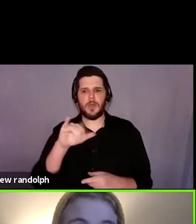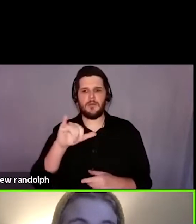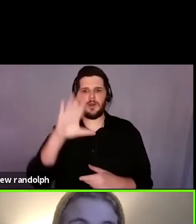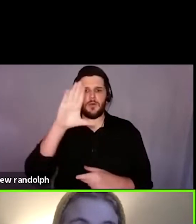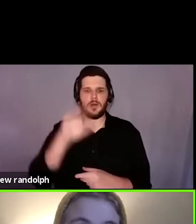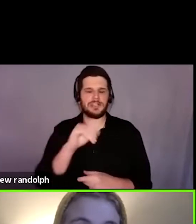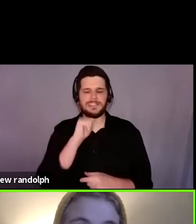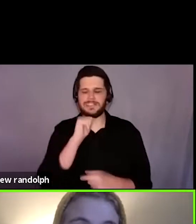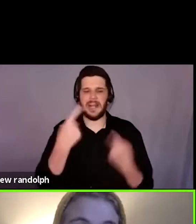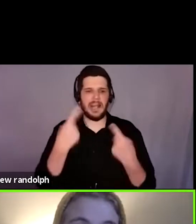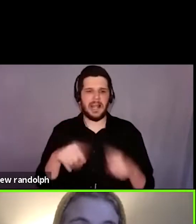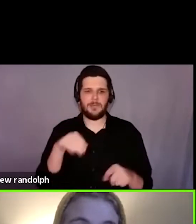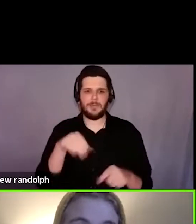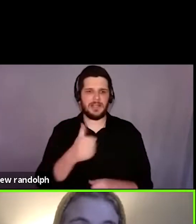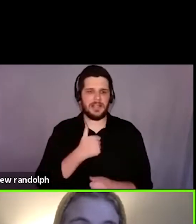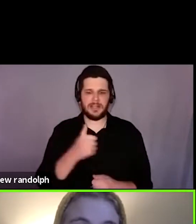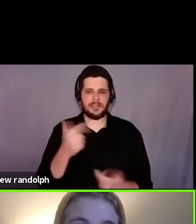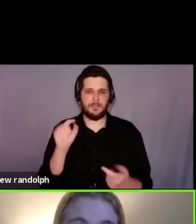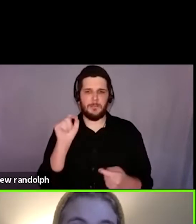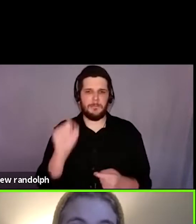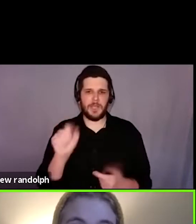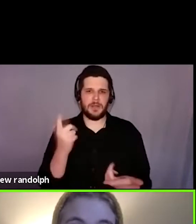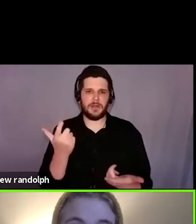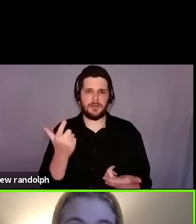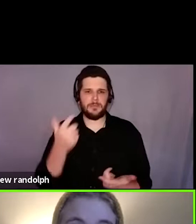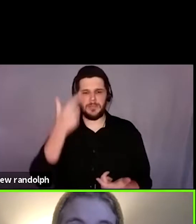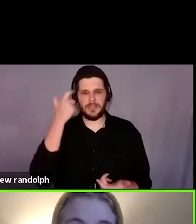in Canada, period, because